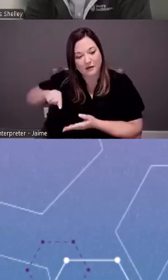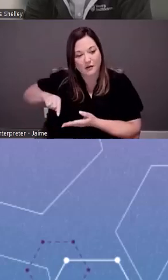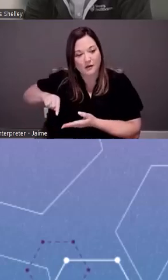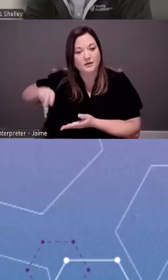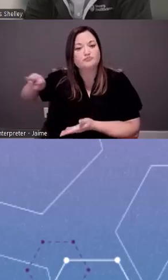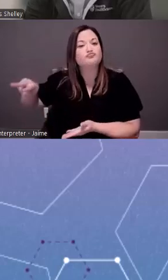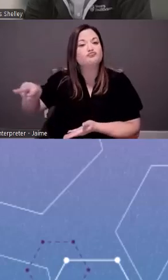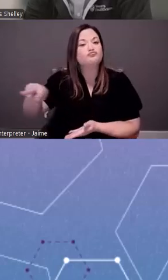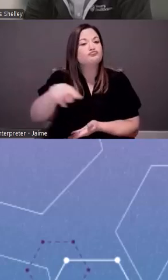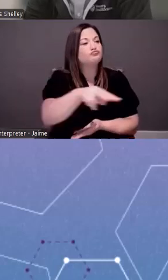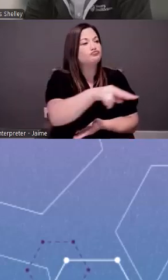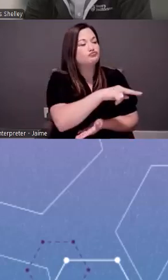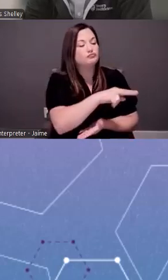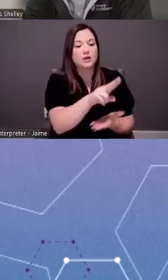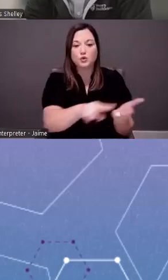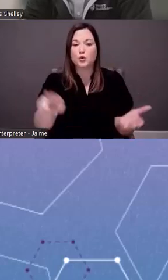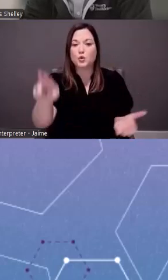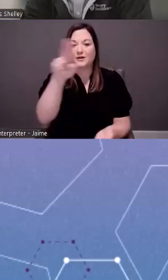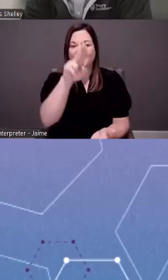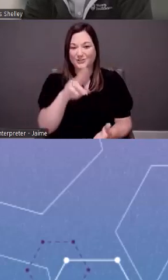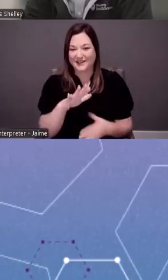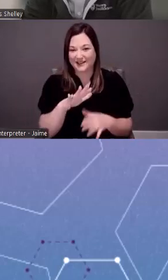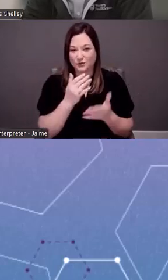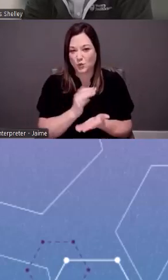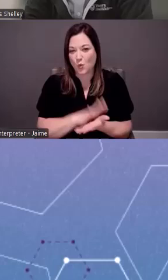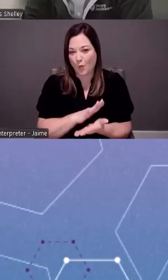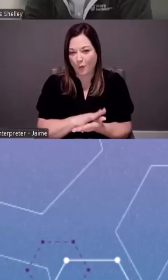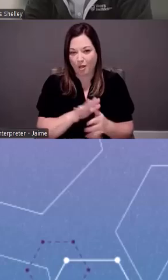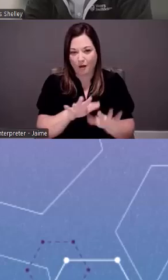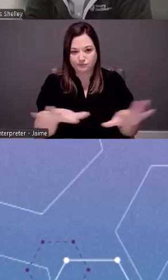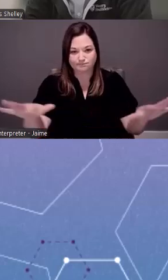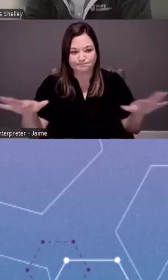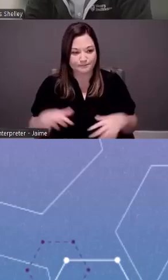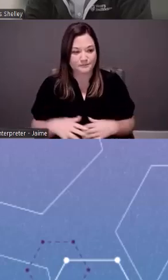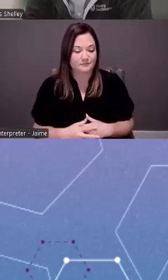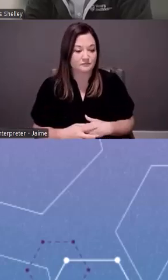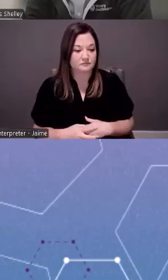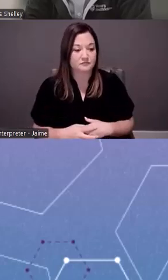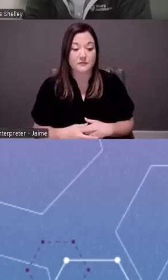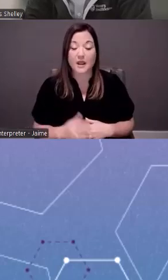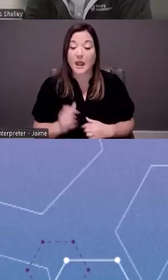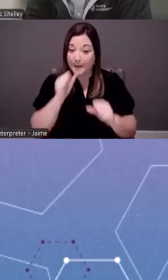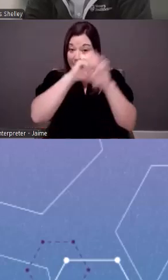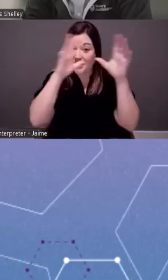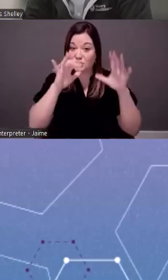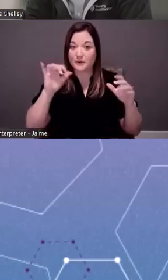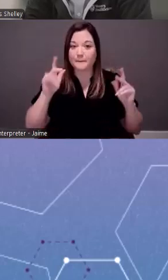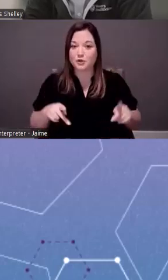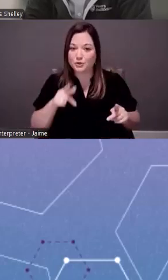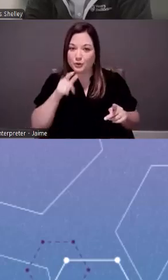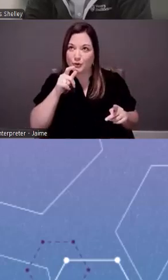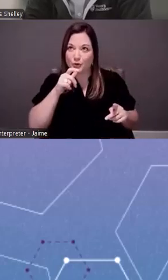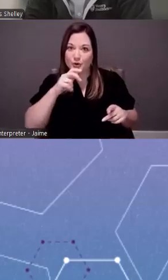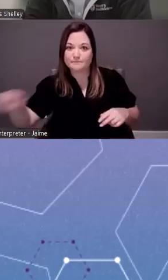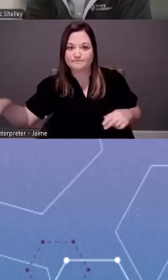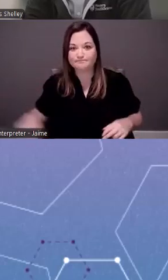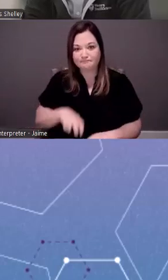a university campus. And I imagine someone sitting down at this desk who is in charge of